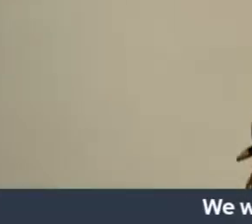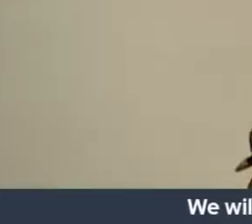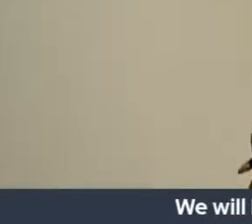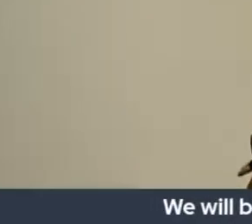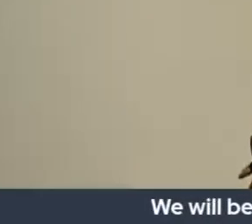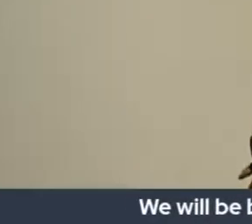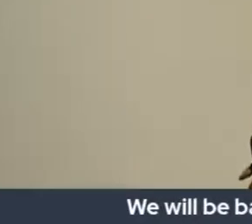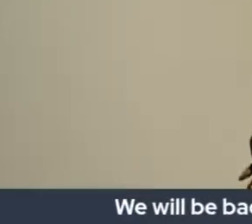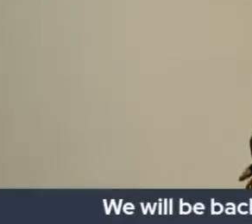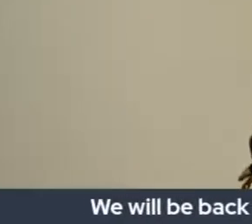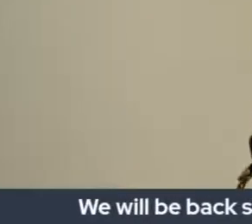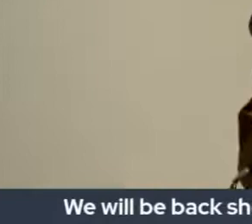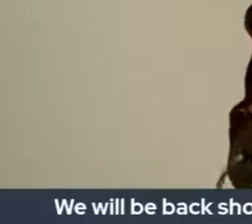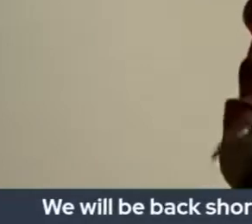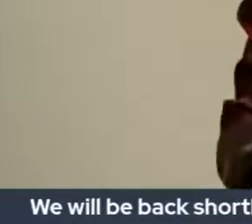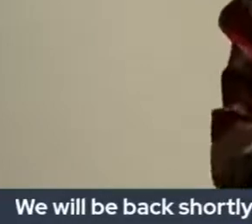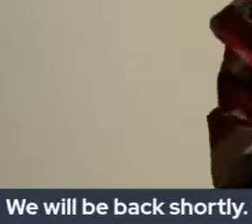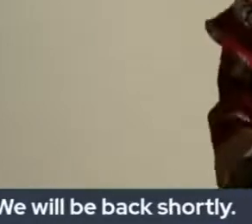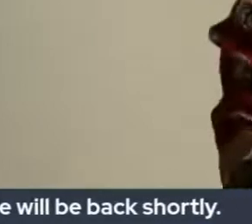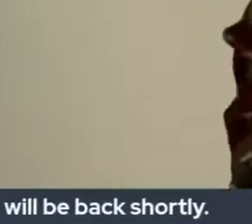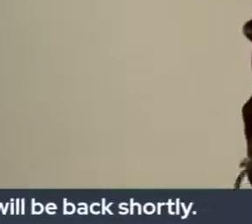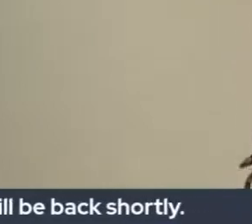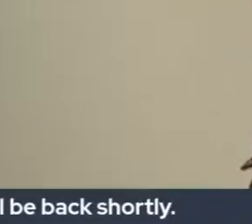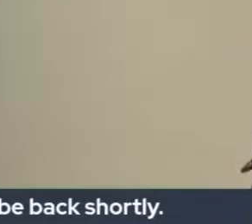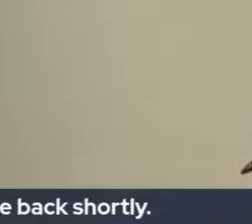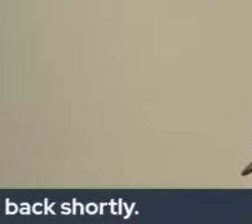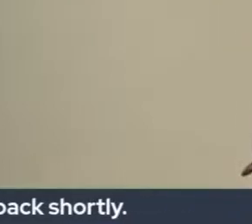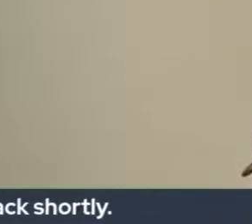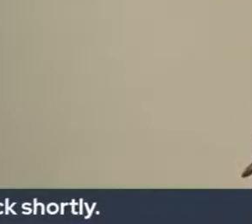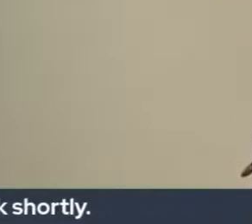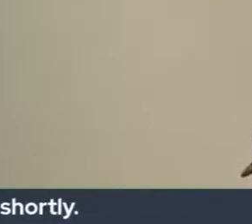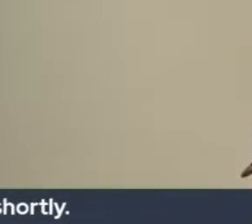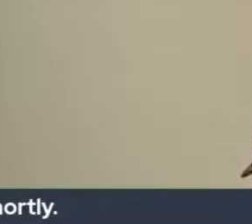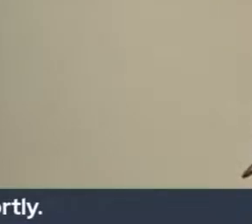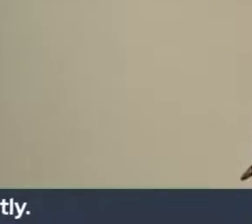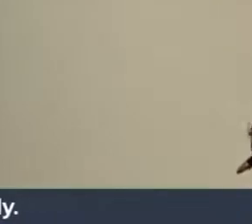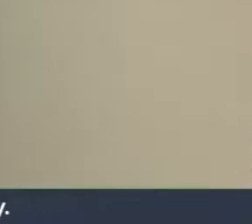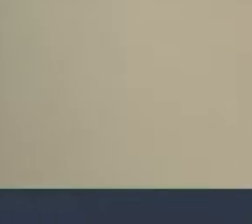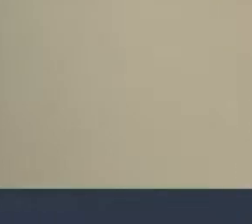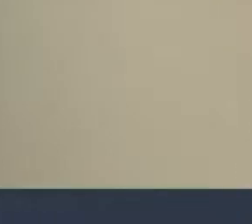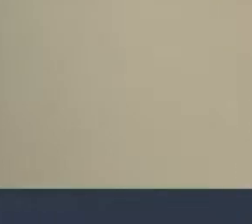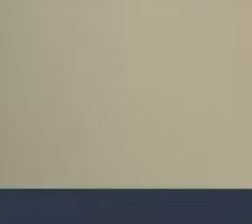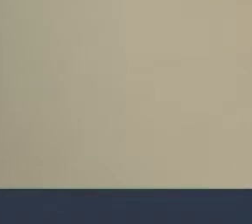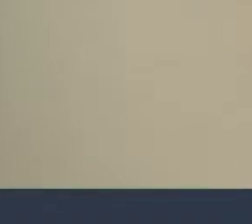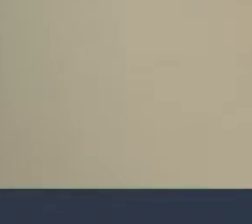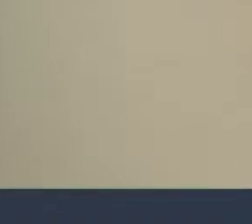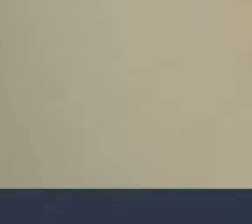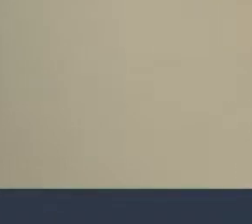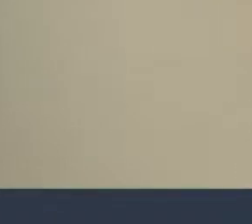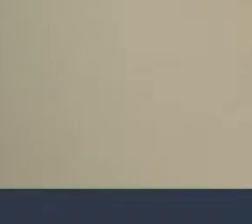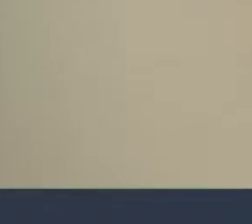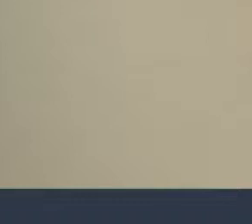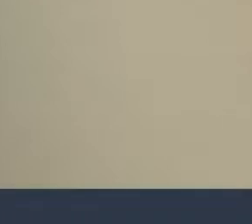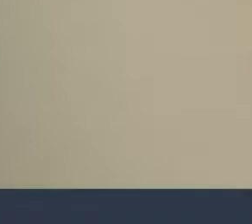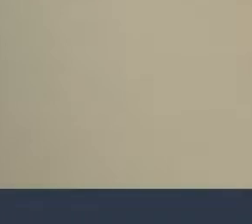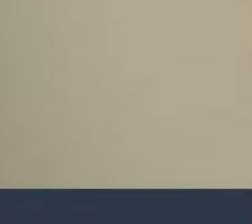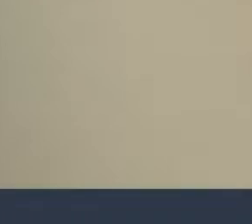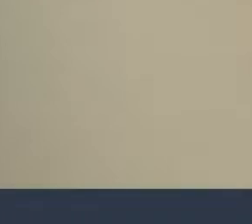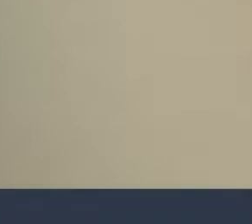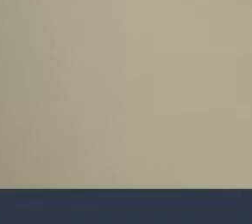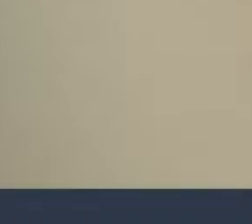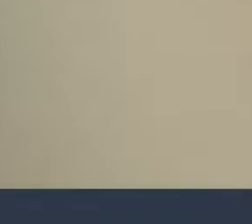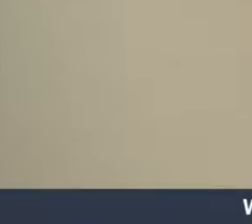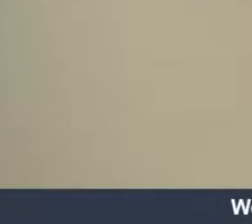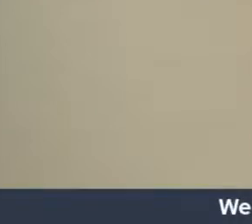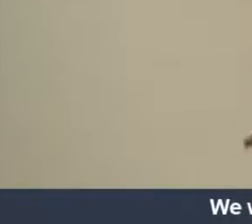environmental racism, and then we will go right into our last count, count 5, with respect to public health. We are going to right now